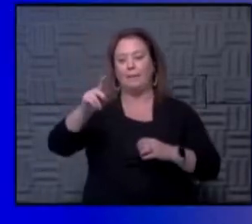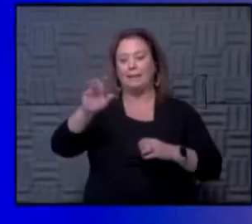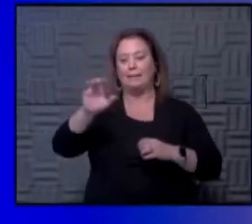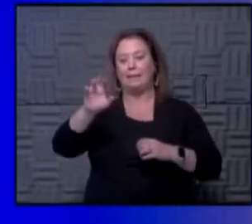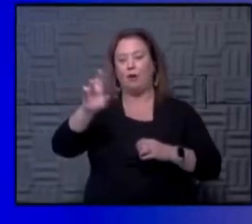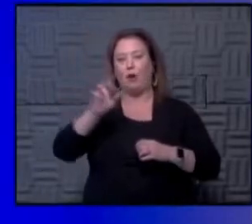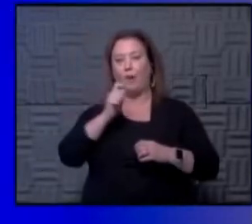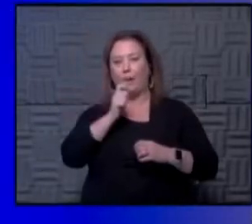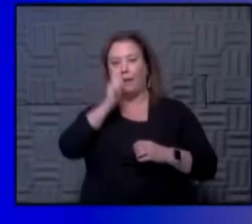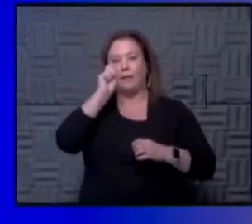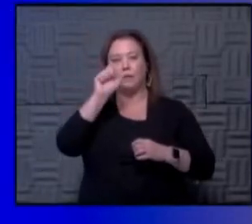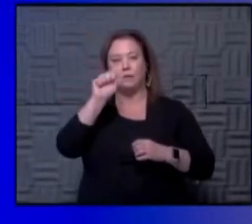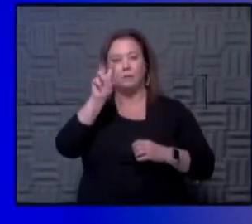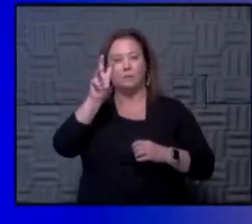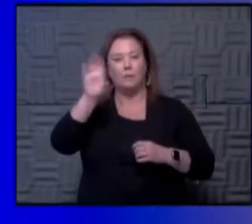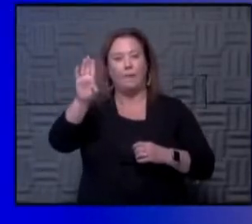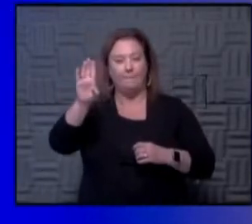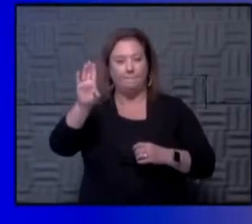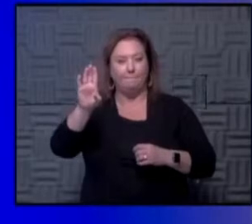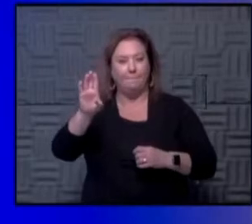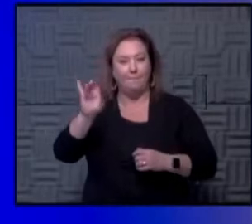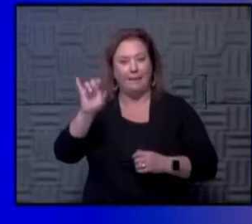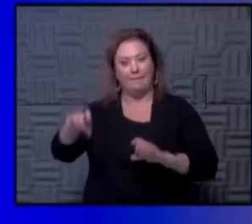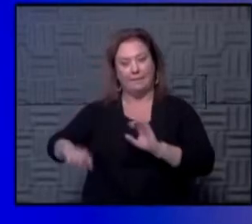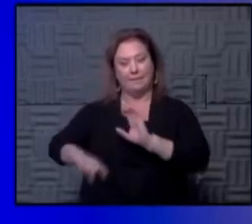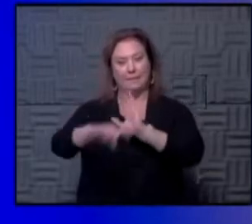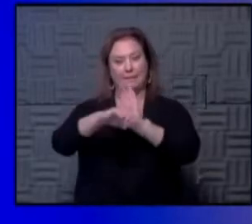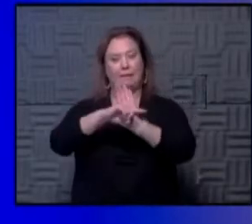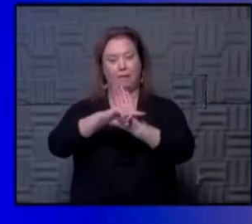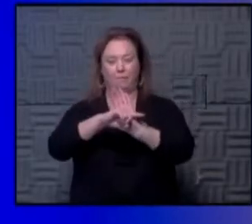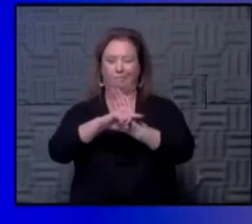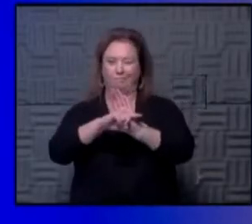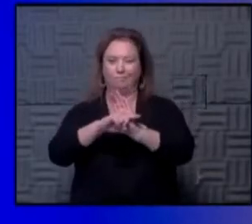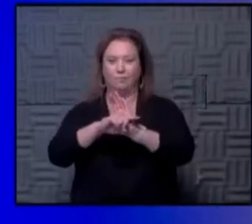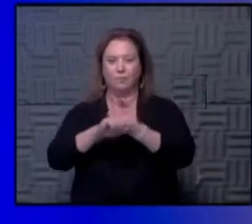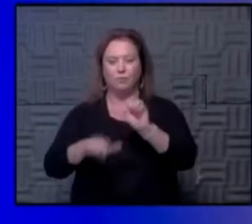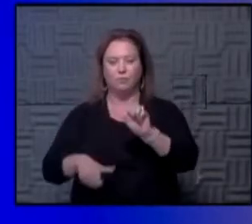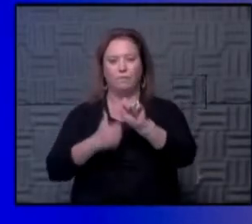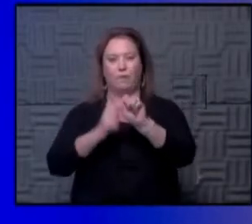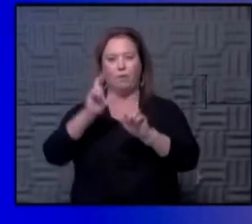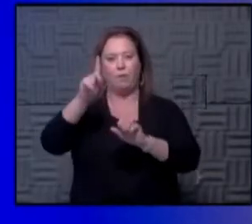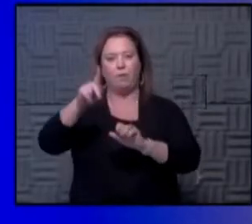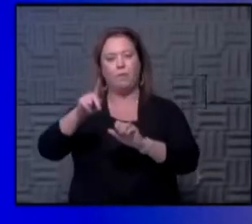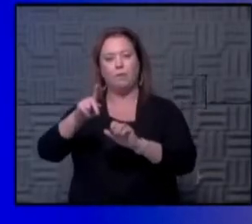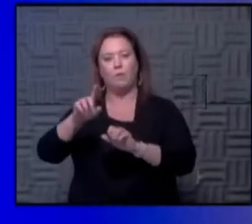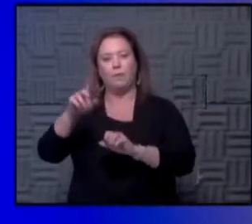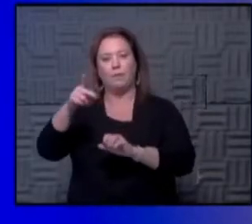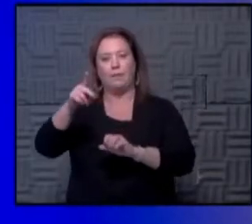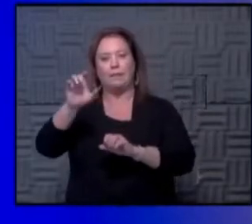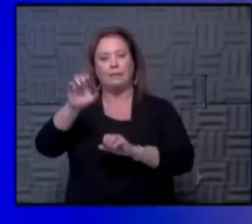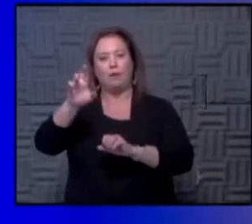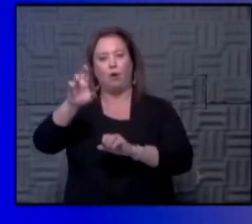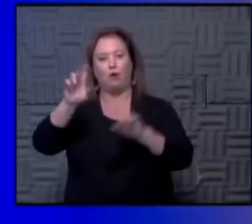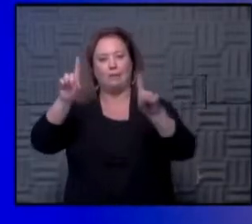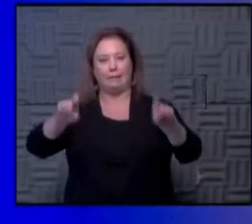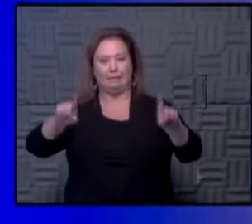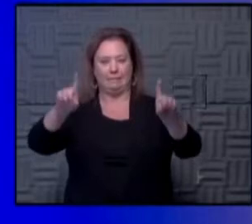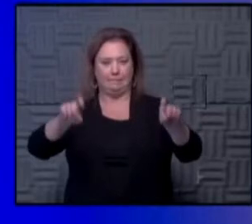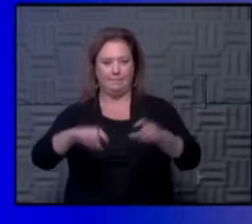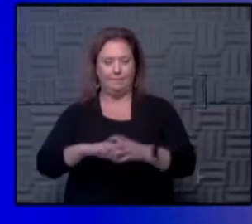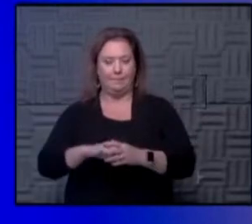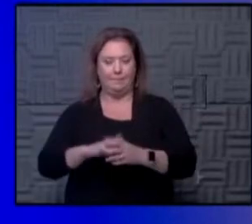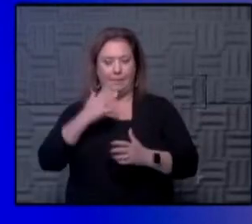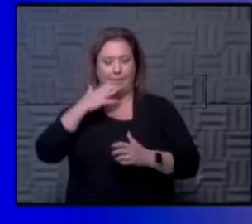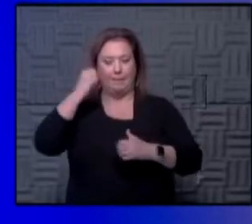and a nasopharyngeal swab, if that's negative, you definitely should follow that up with a confirmatory PCR test as well. But I